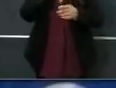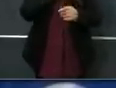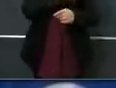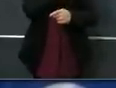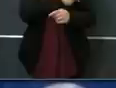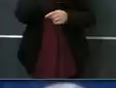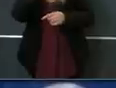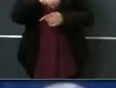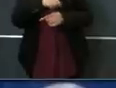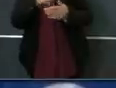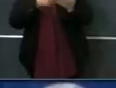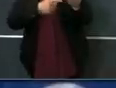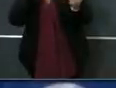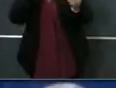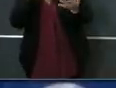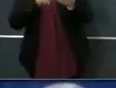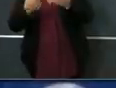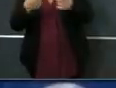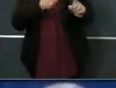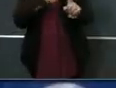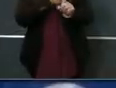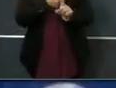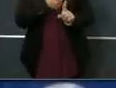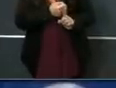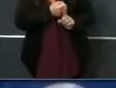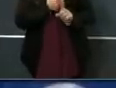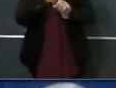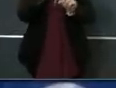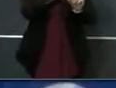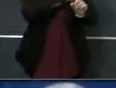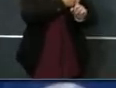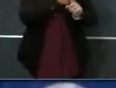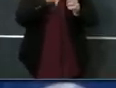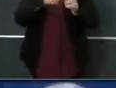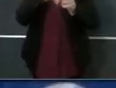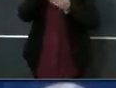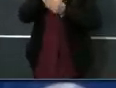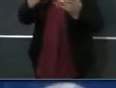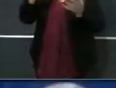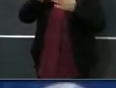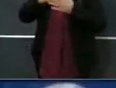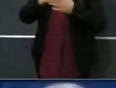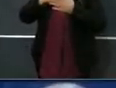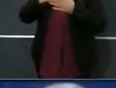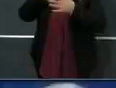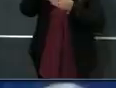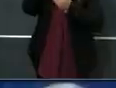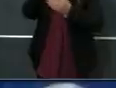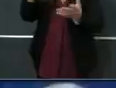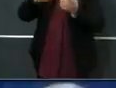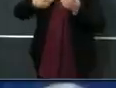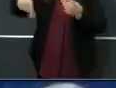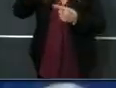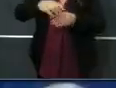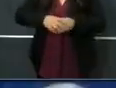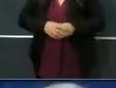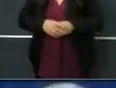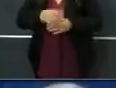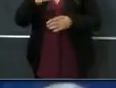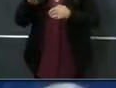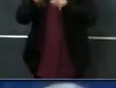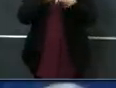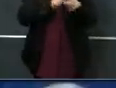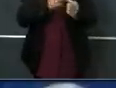of information that we provide by facility and type. We'll also include in that number the number of